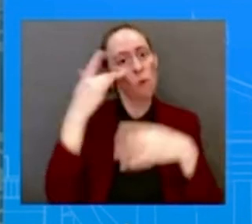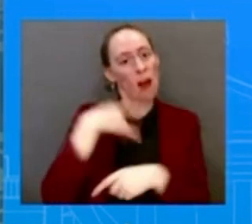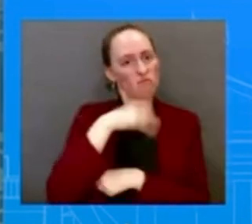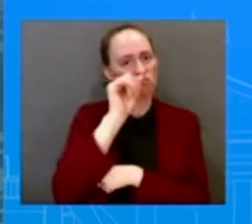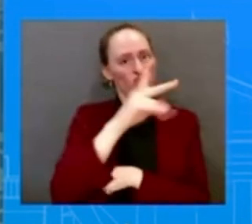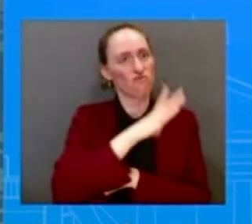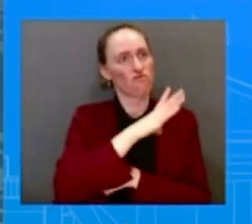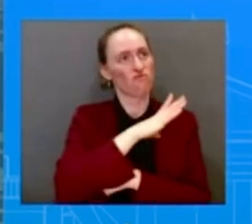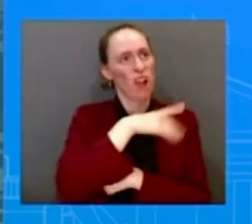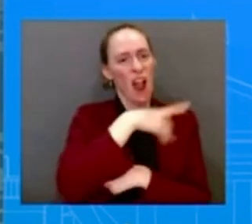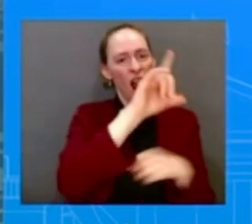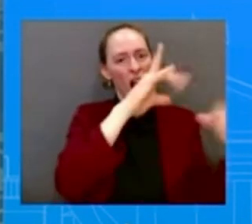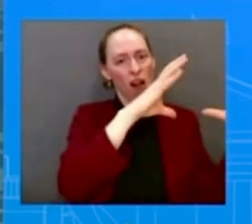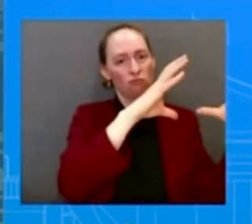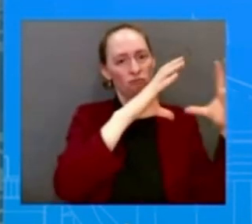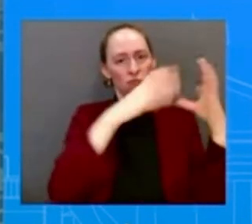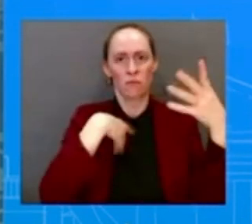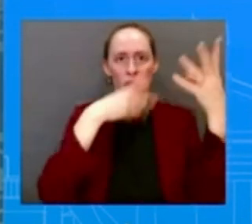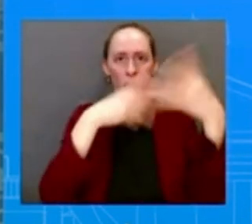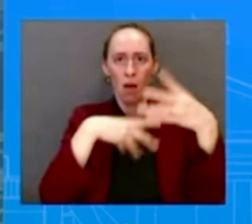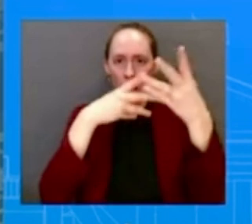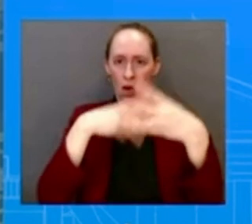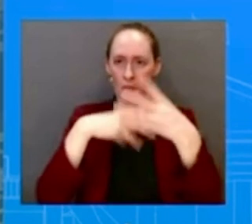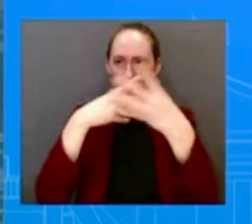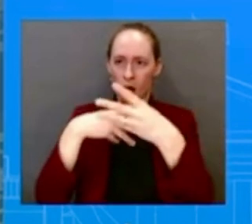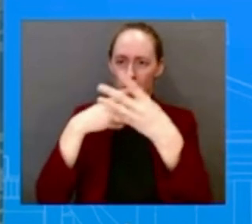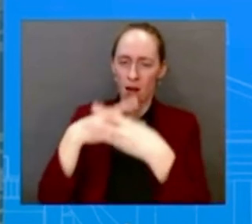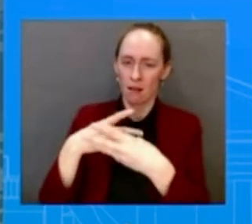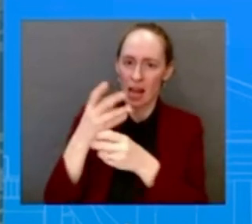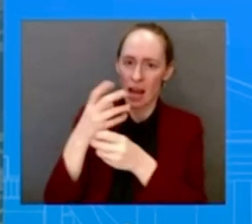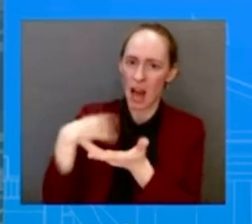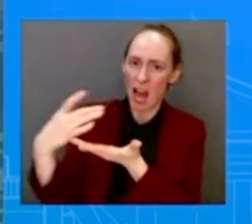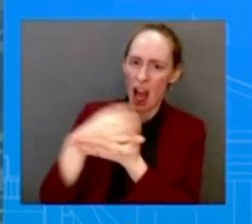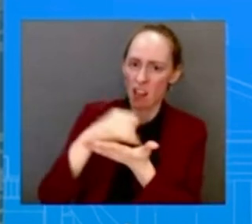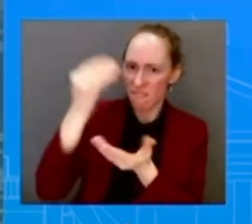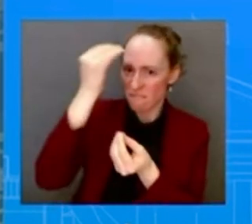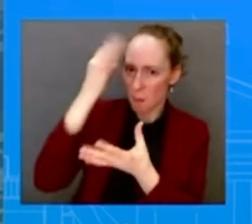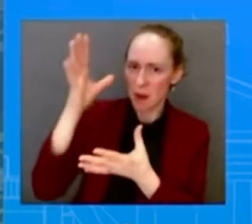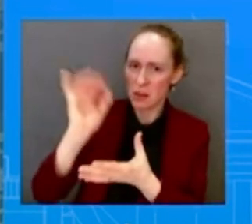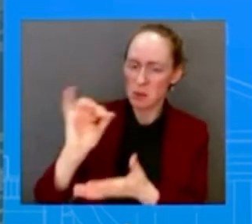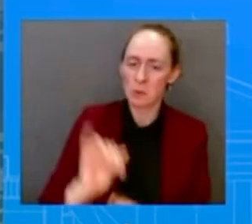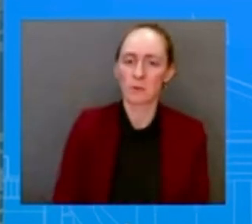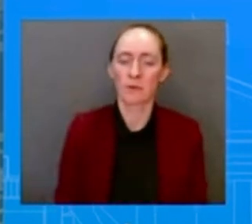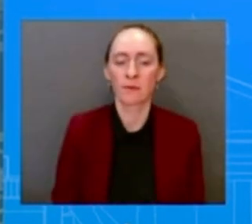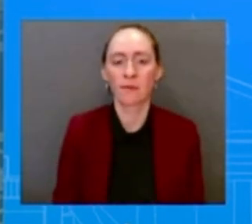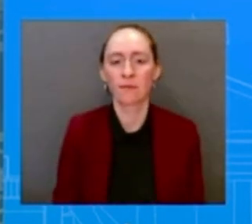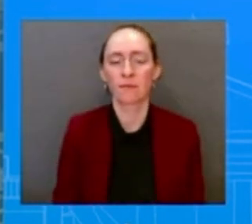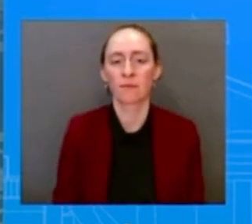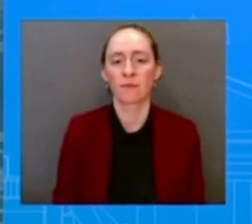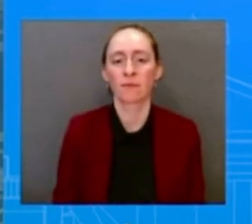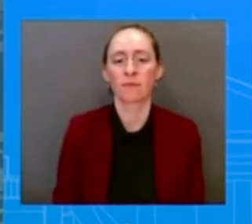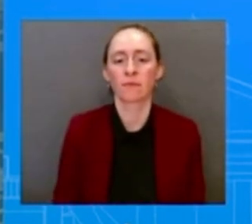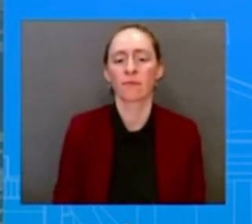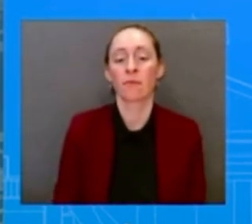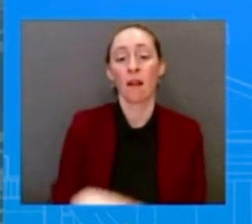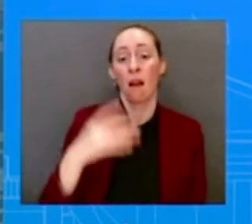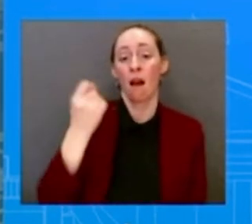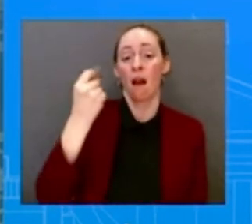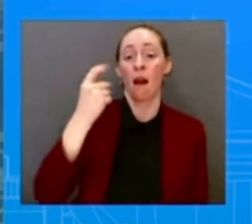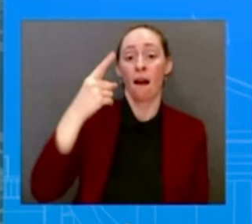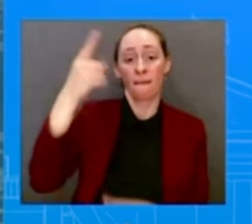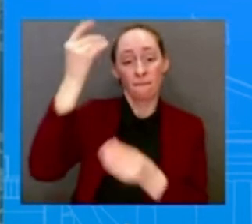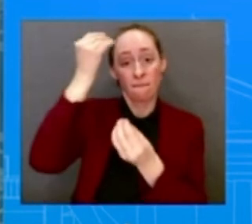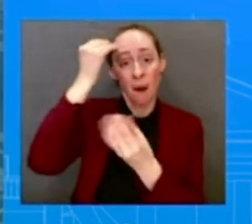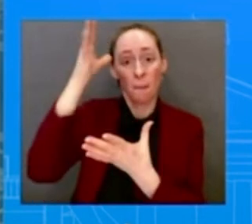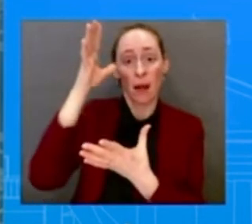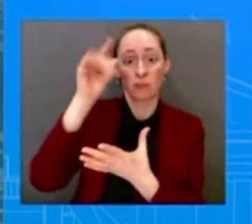I would not say that information gleaned from our surveillance of that surveillance balloon